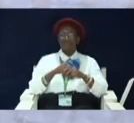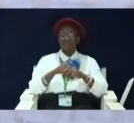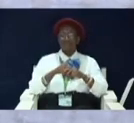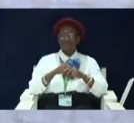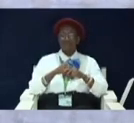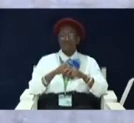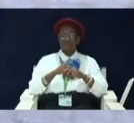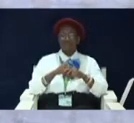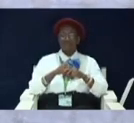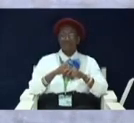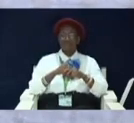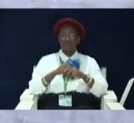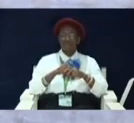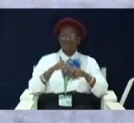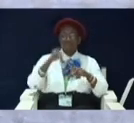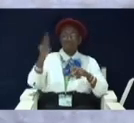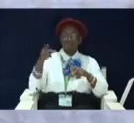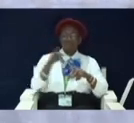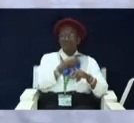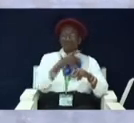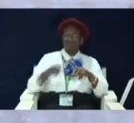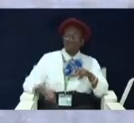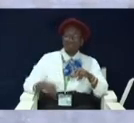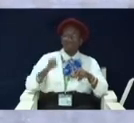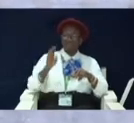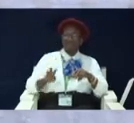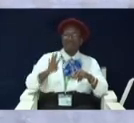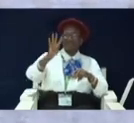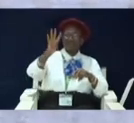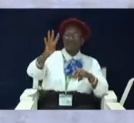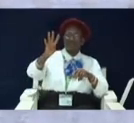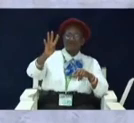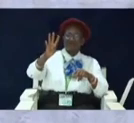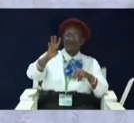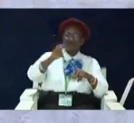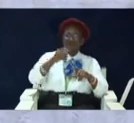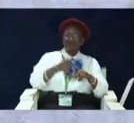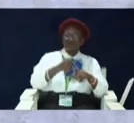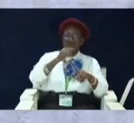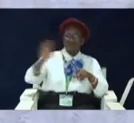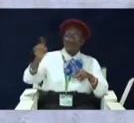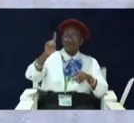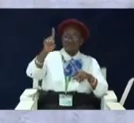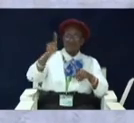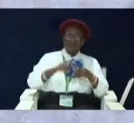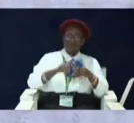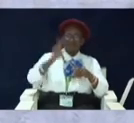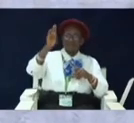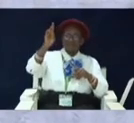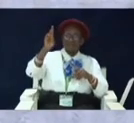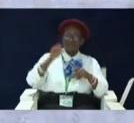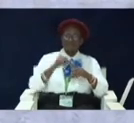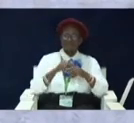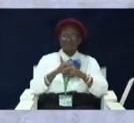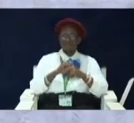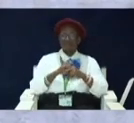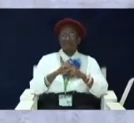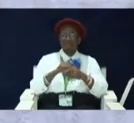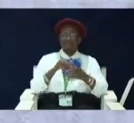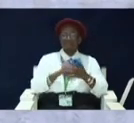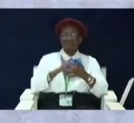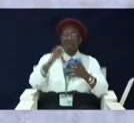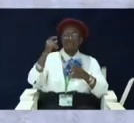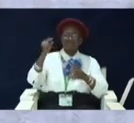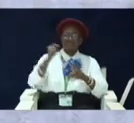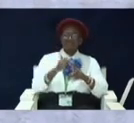2 Kings 4 from verse 1 to 7. It is the word